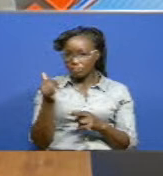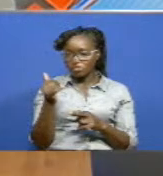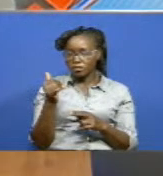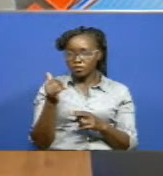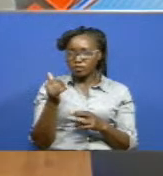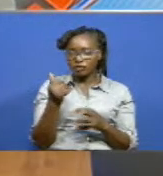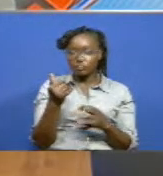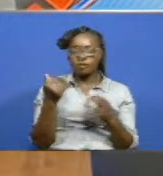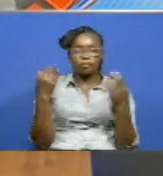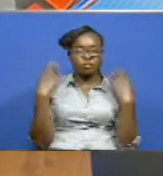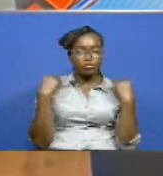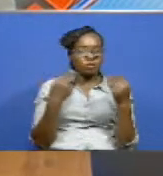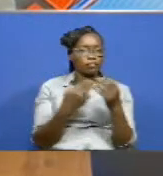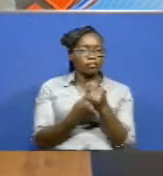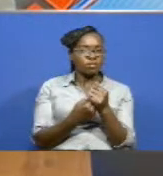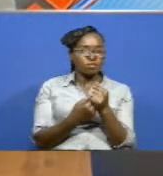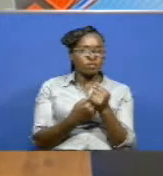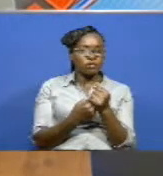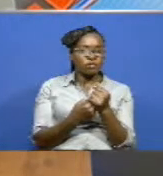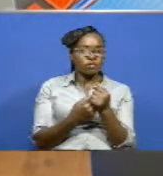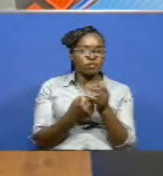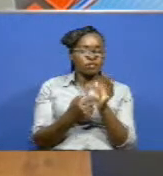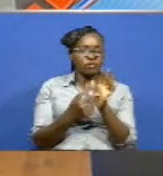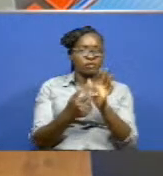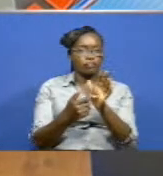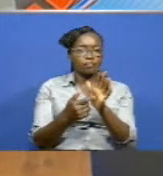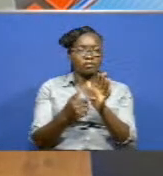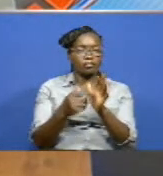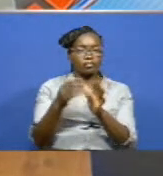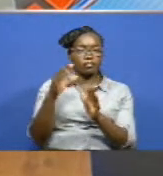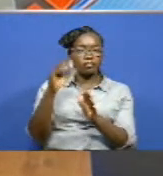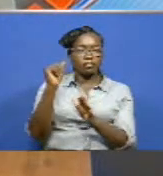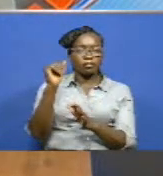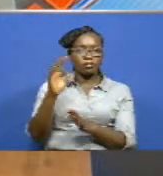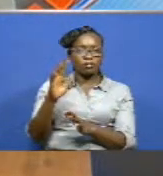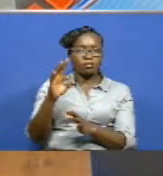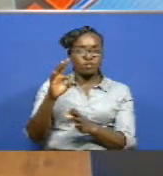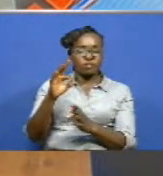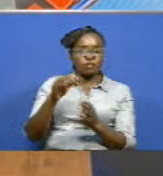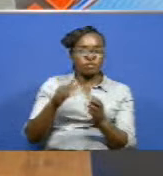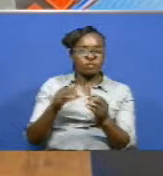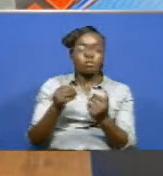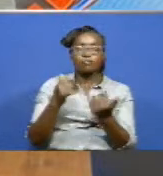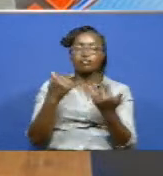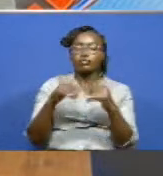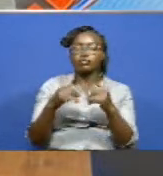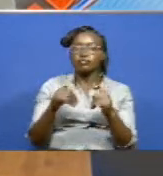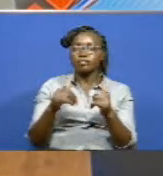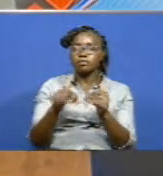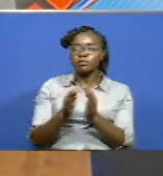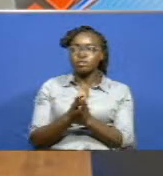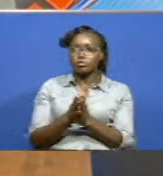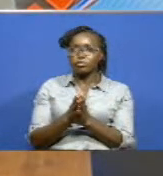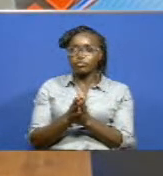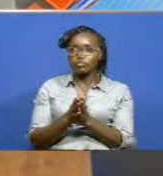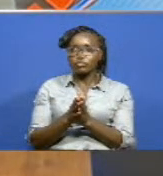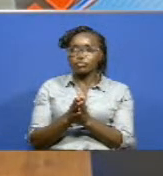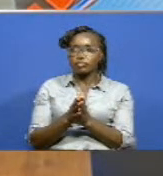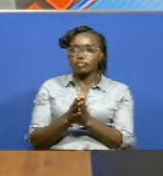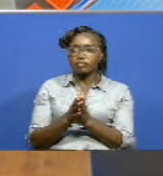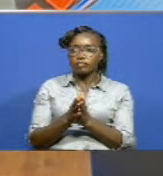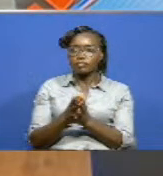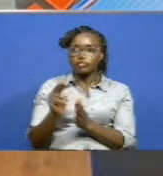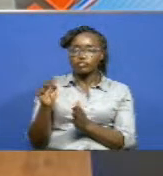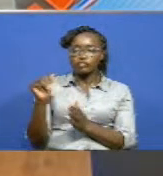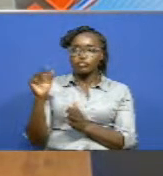partner, KBC Channel 1, is bringing you CAF Champions League. Match will be between Pyramid FC and